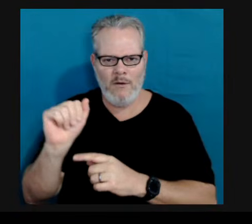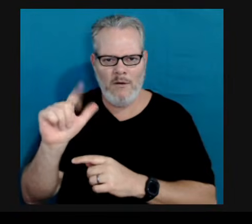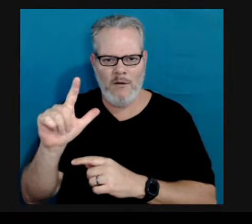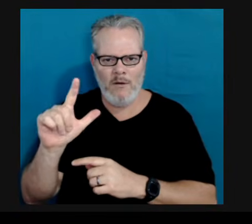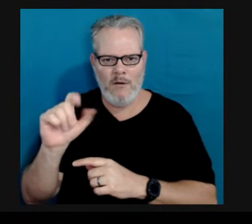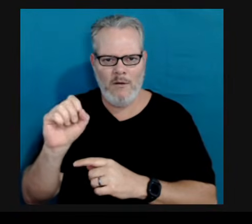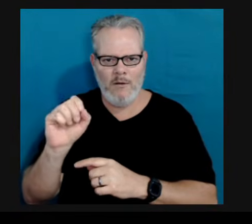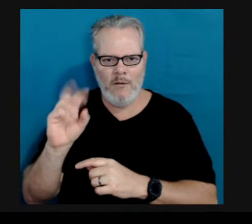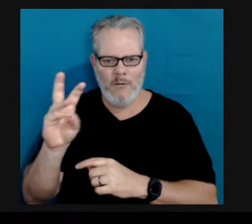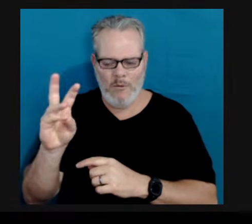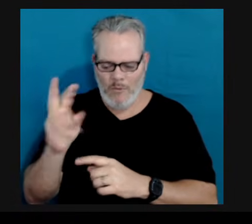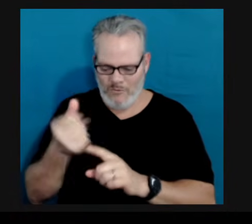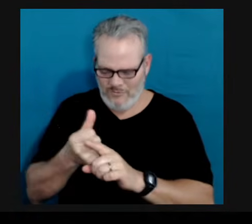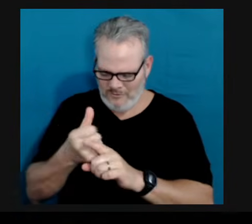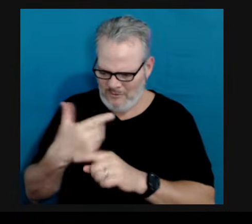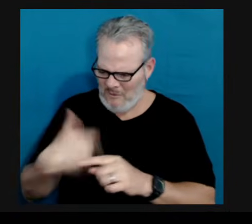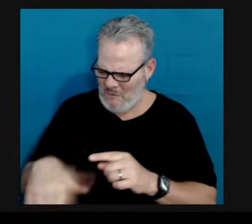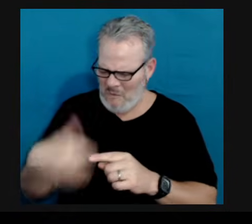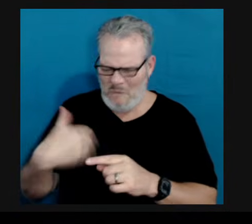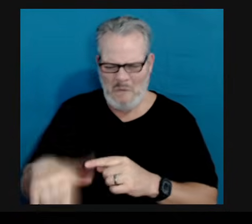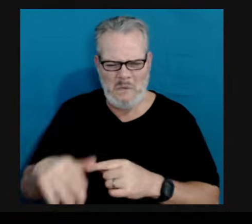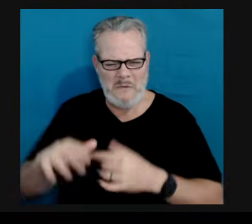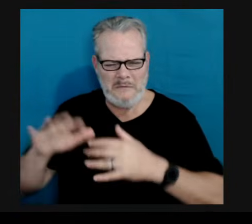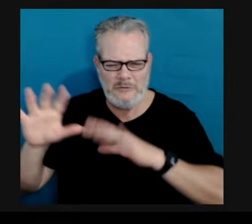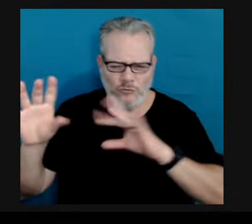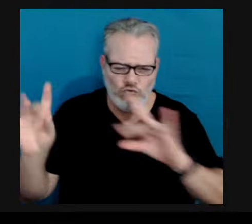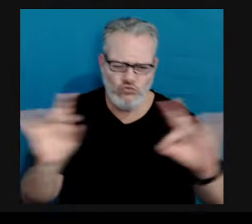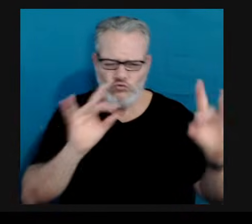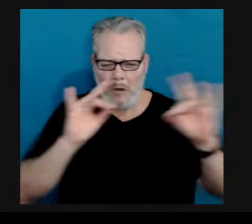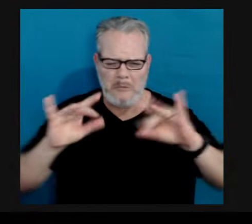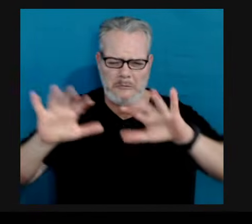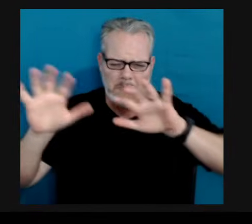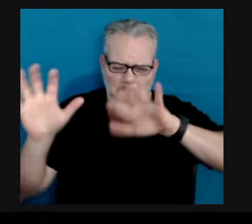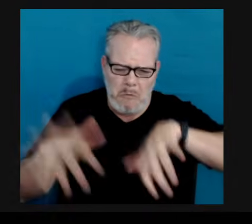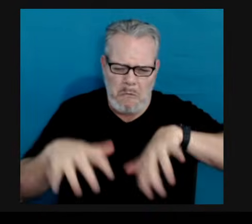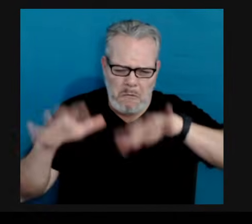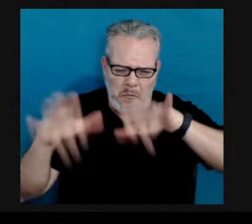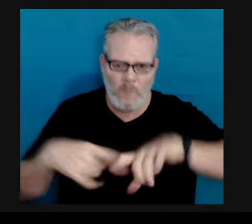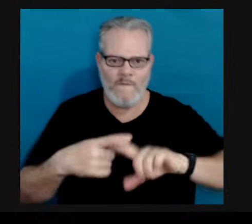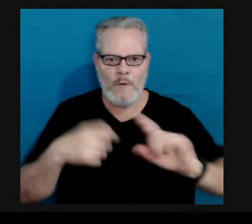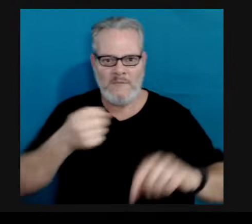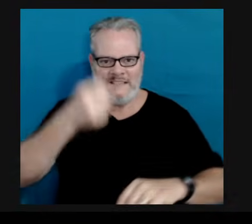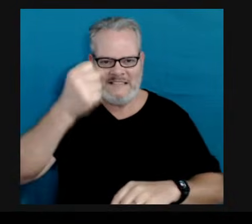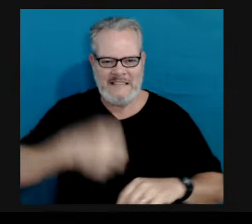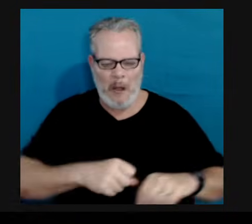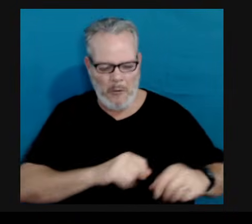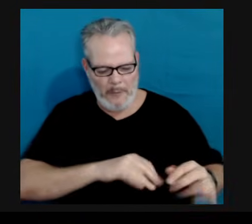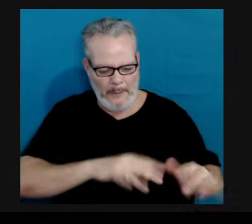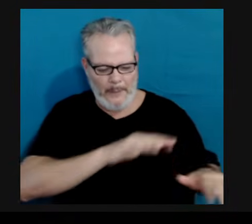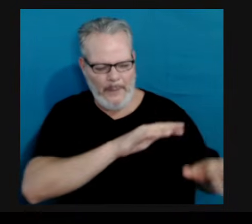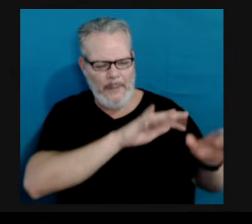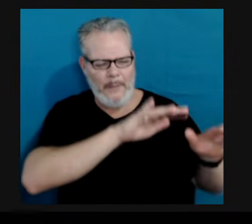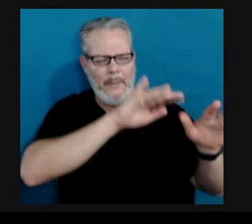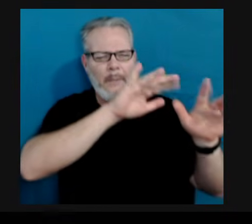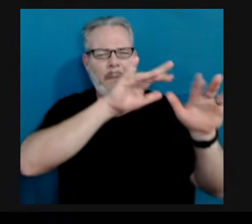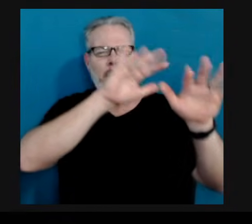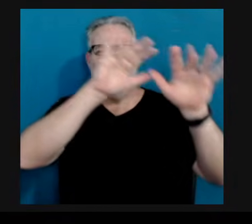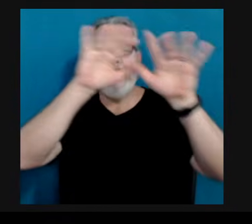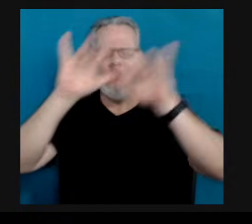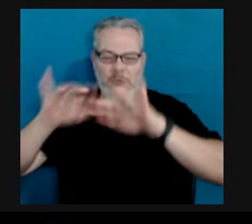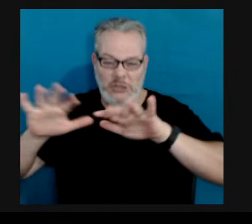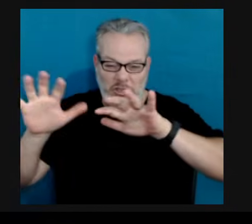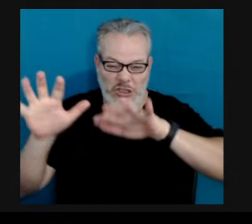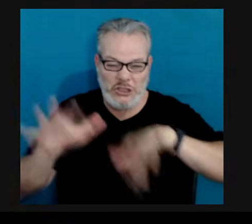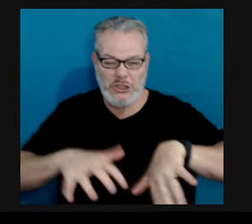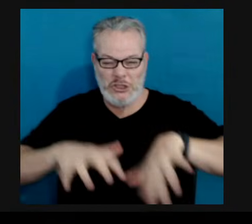extratropical cyclone from the south that came up and put down a decent amount of wind and a lot of rain. We'll talk about that